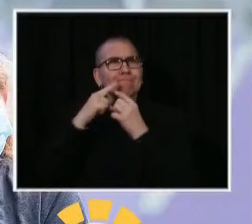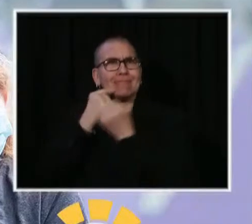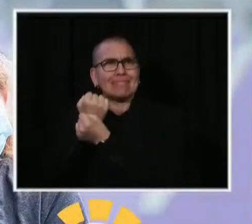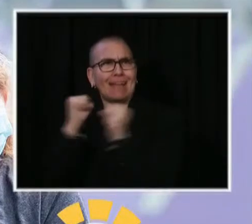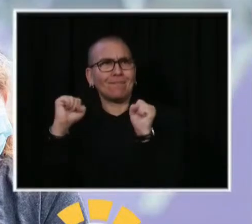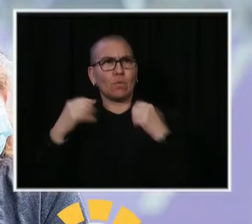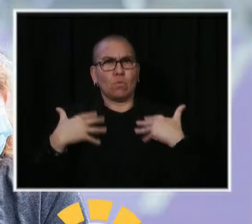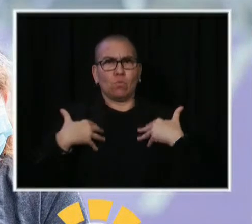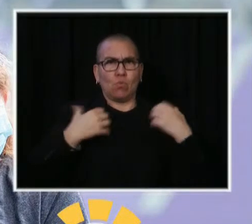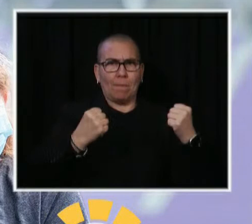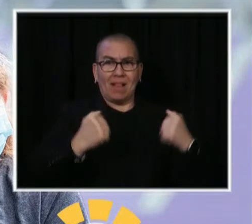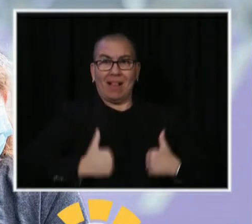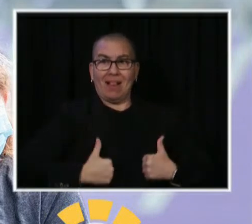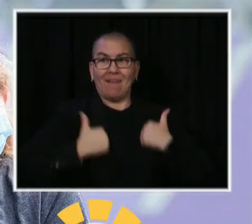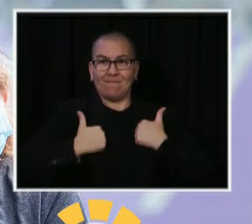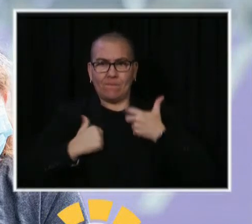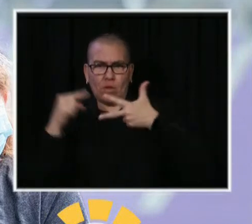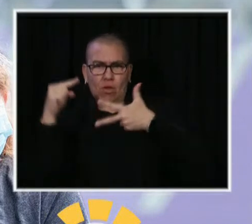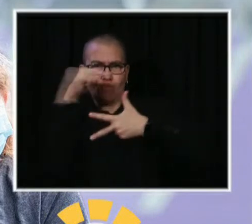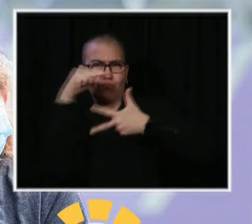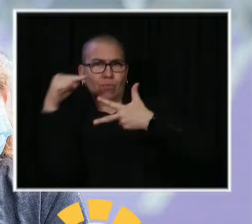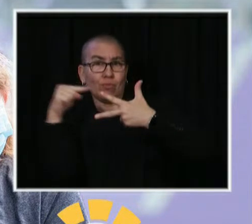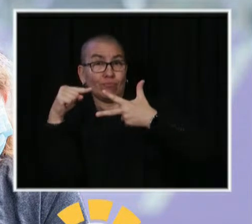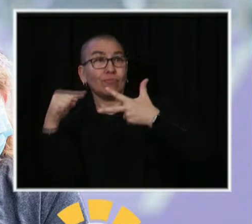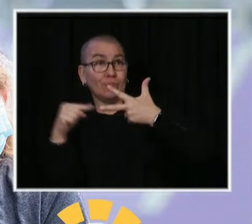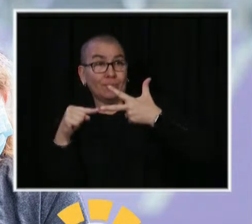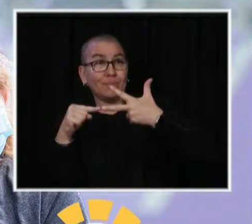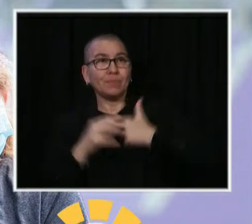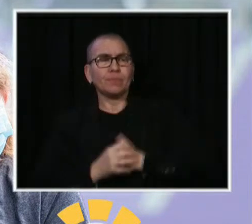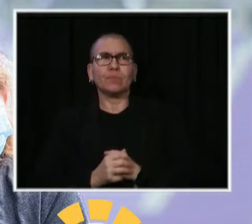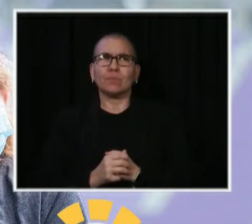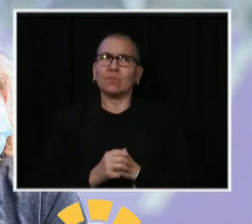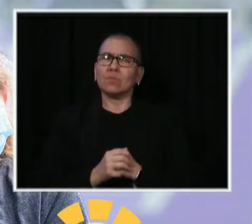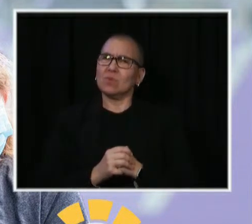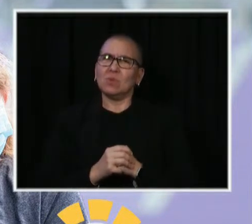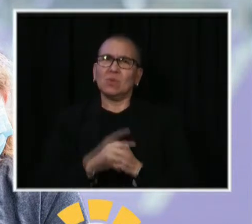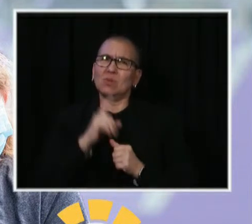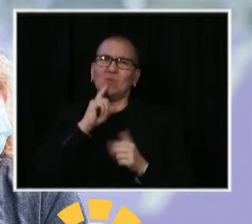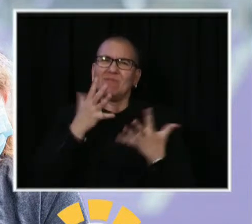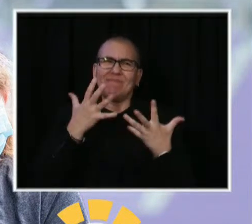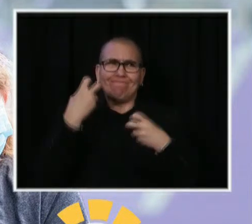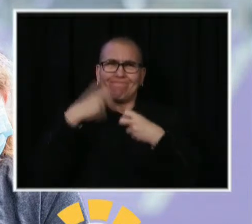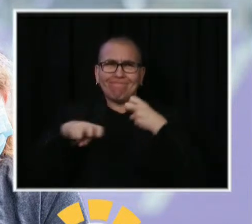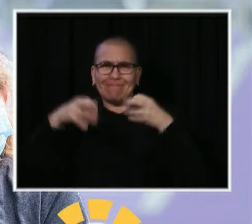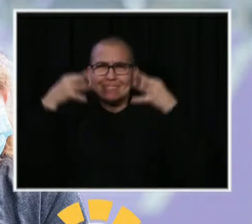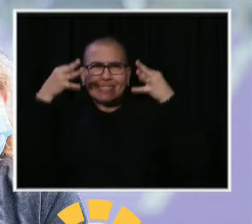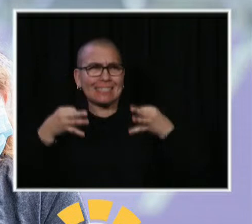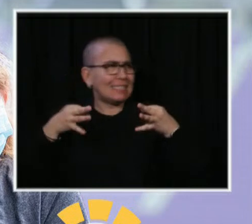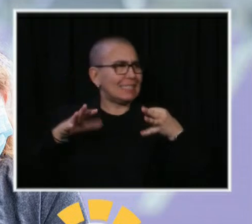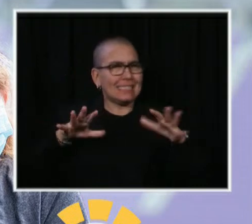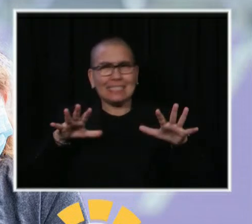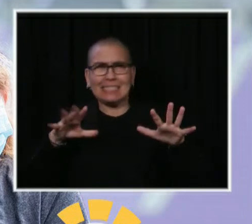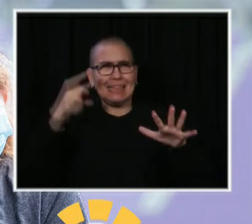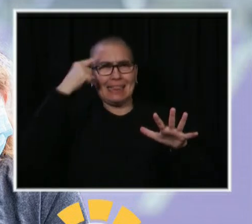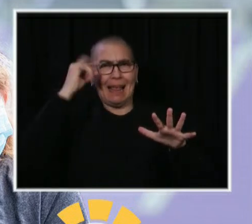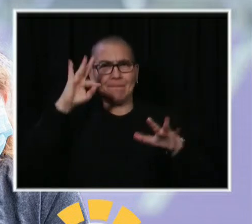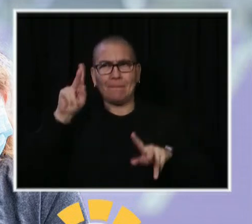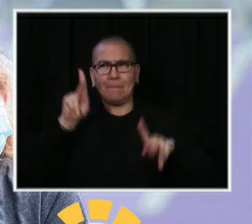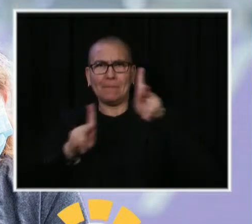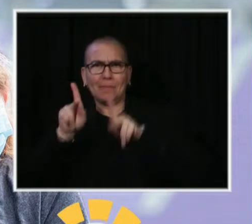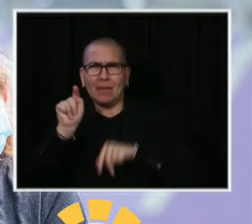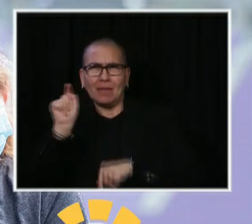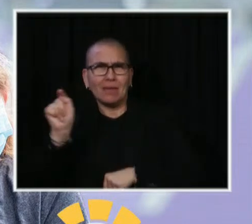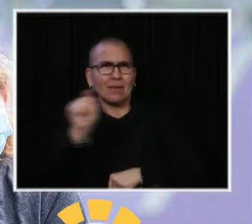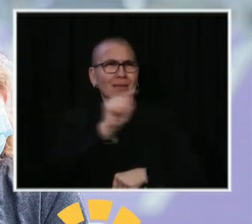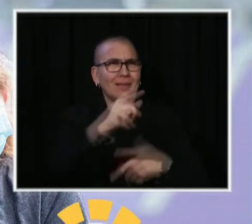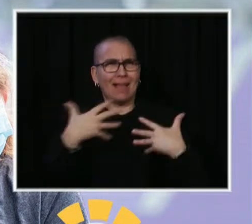livelihoods. That meant making those hard decisions, but understanding that public health is dependent on each and every one of us making good decisions that